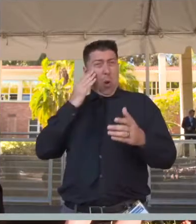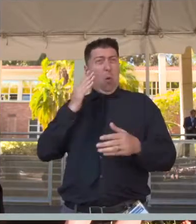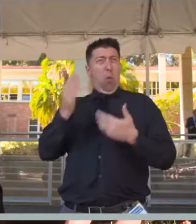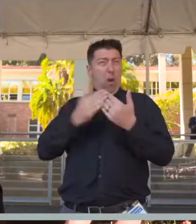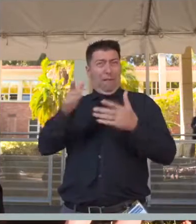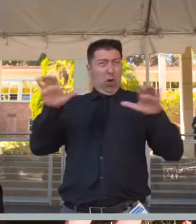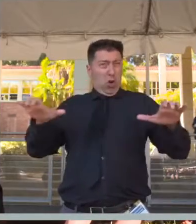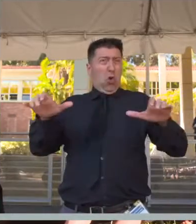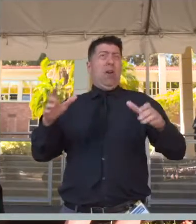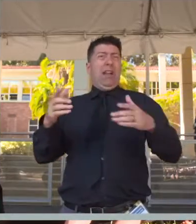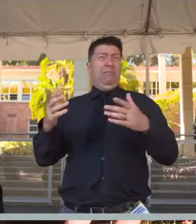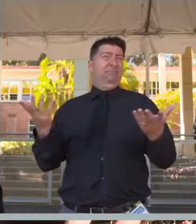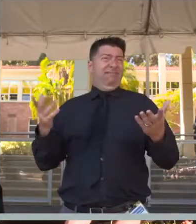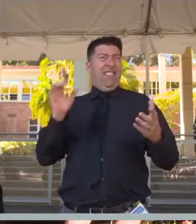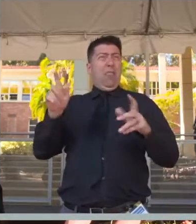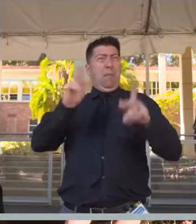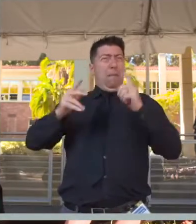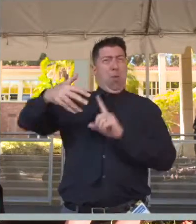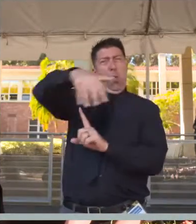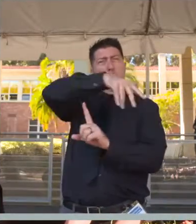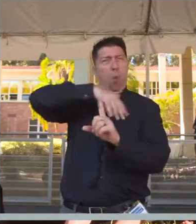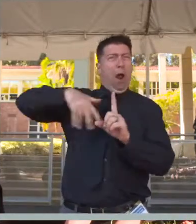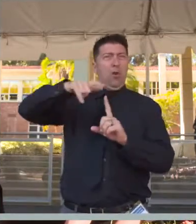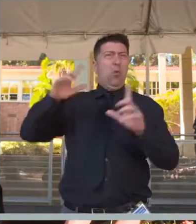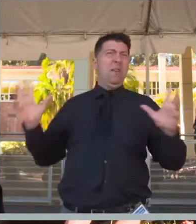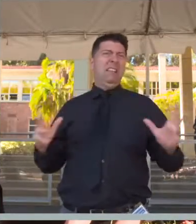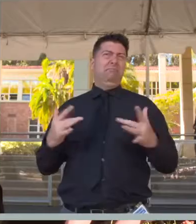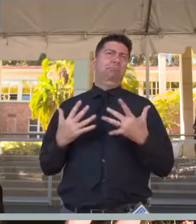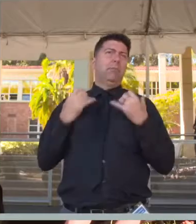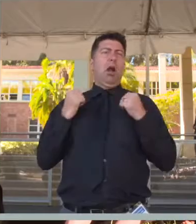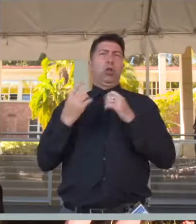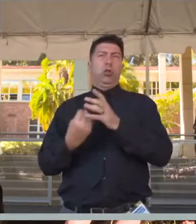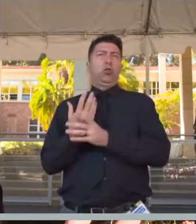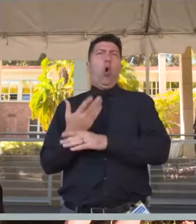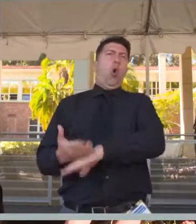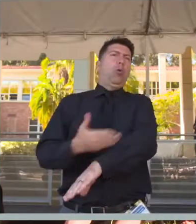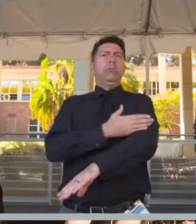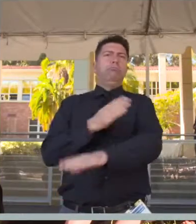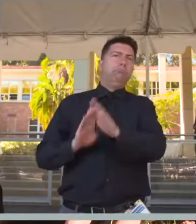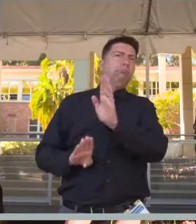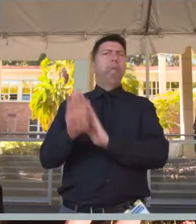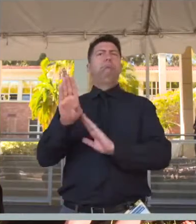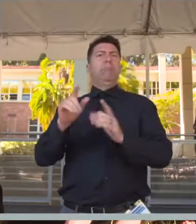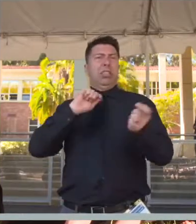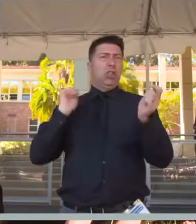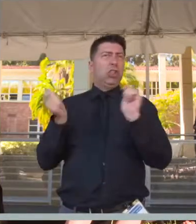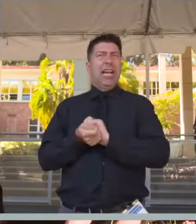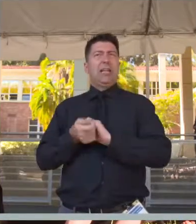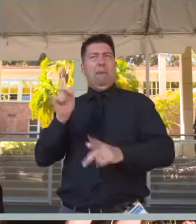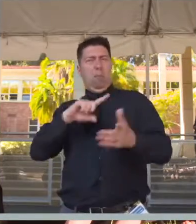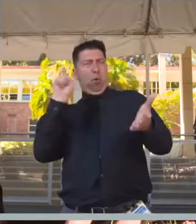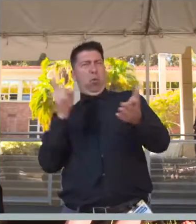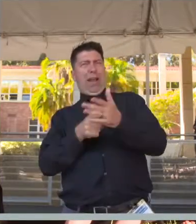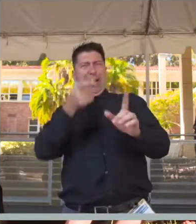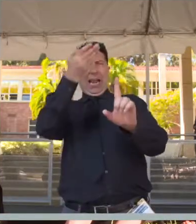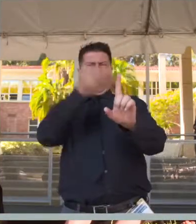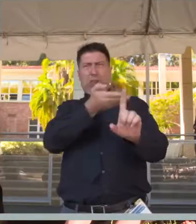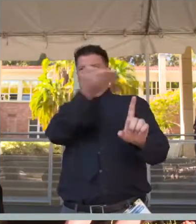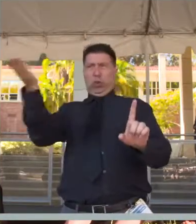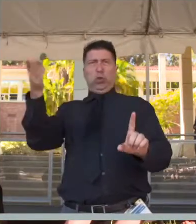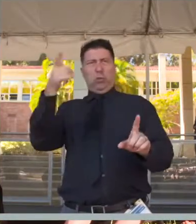wherever you are, the people around you will be inspired by you to grow and to change, and they will recognize you because of who